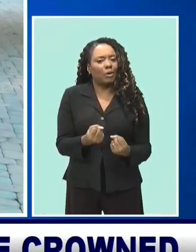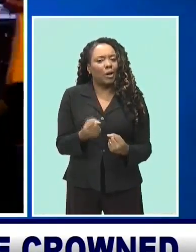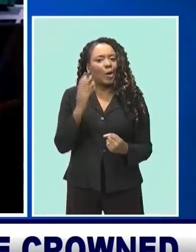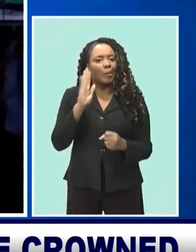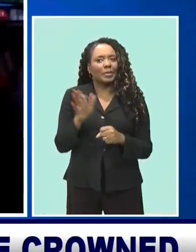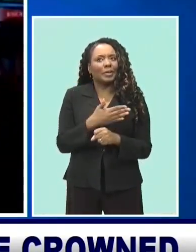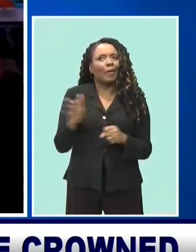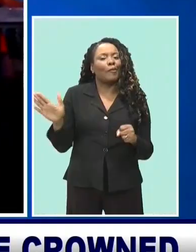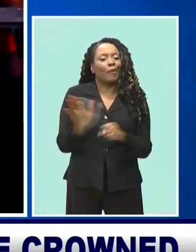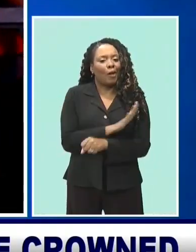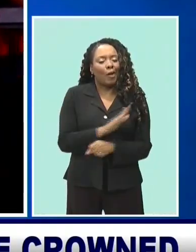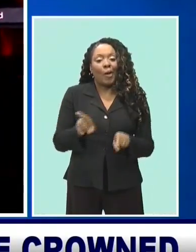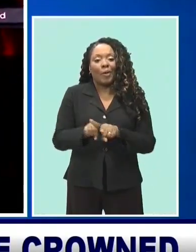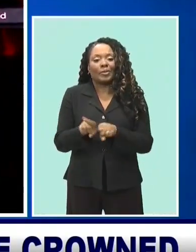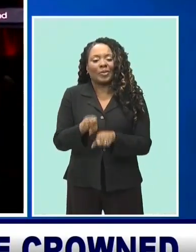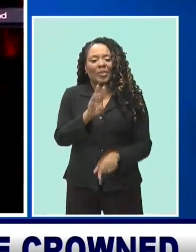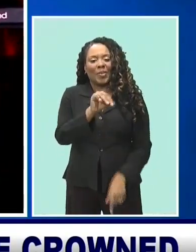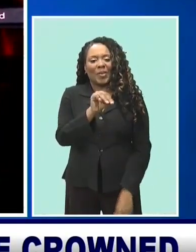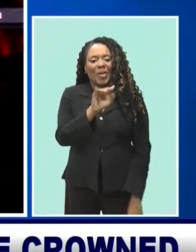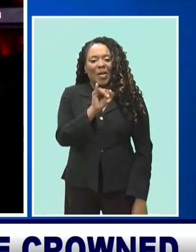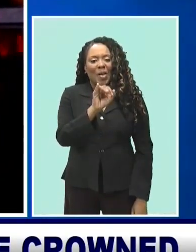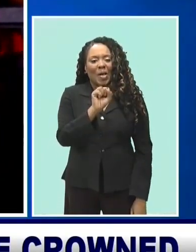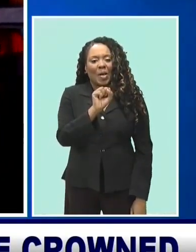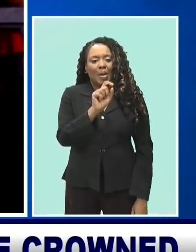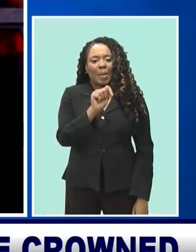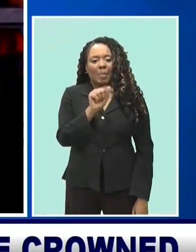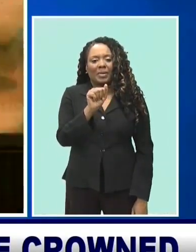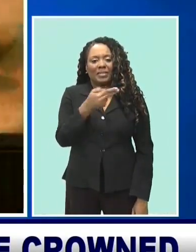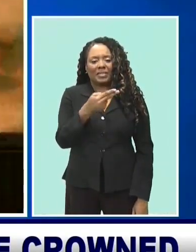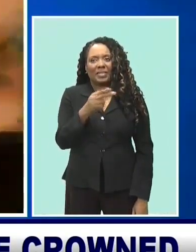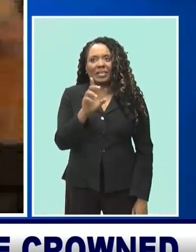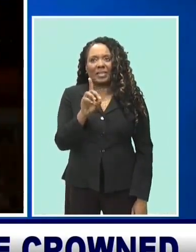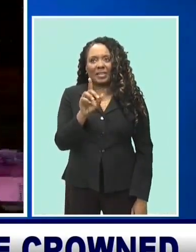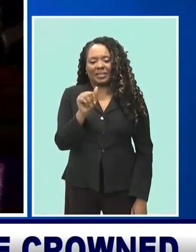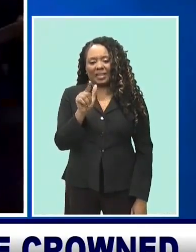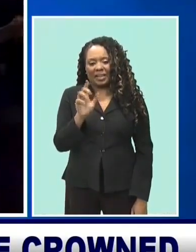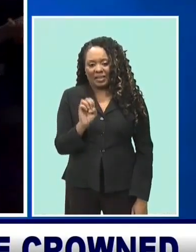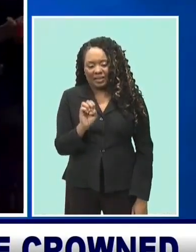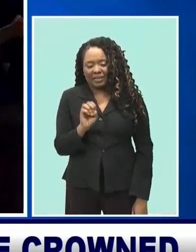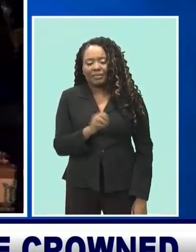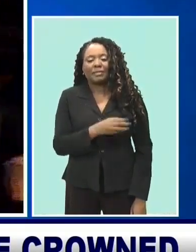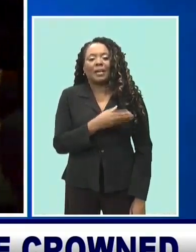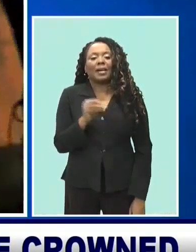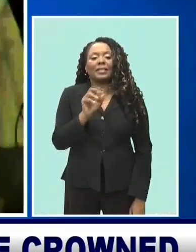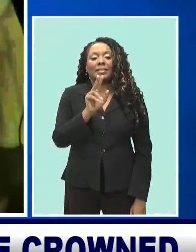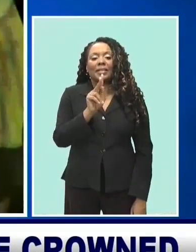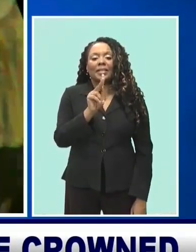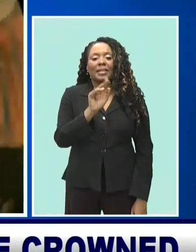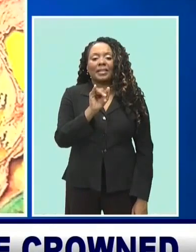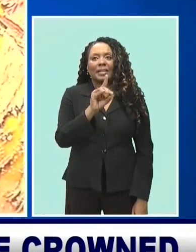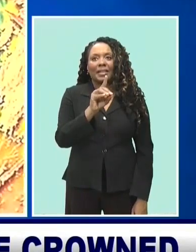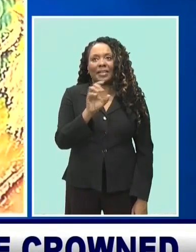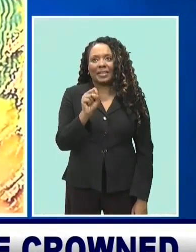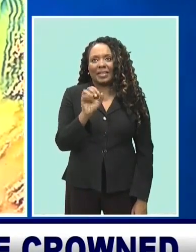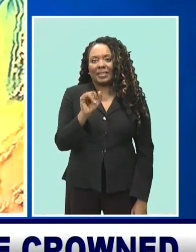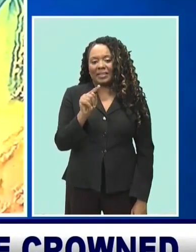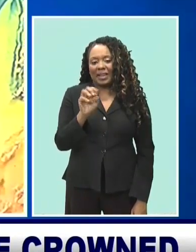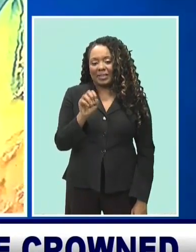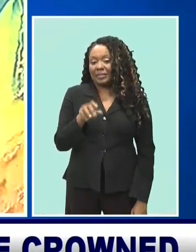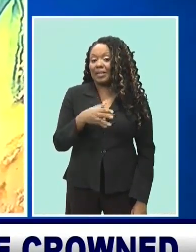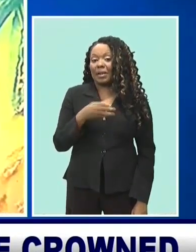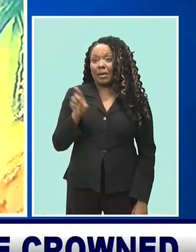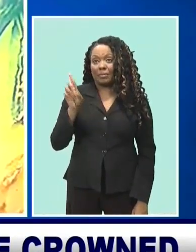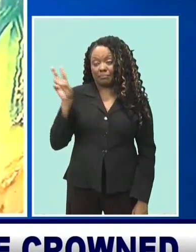his all along with Mr. Dale and the only man to have won a hat-trick of titles, Kid Sight. And of course, you can't count out the king, Mr.